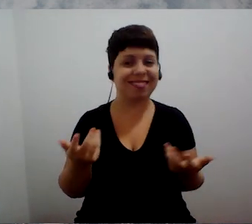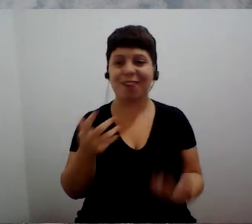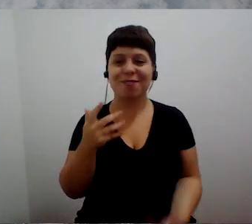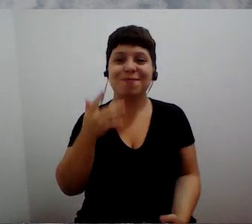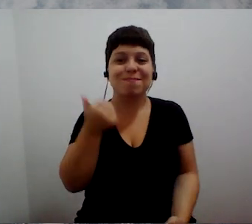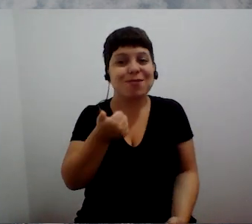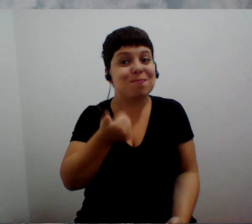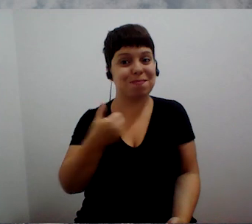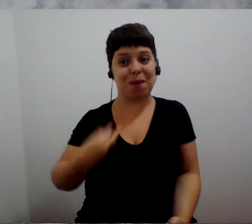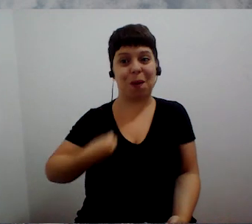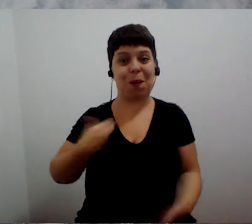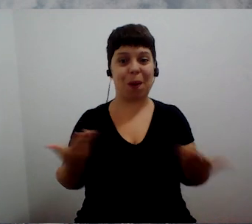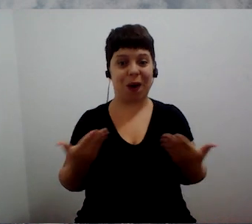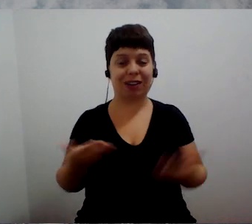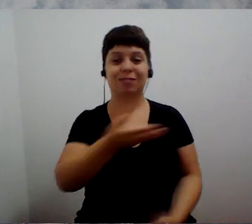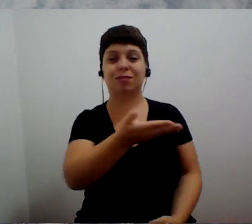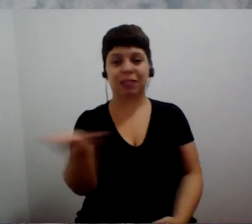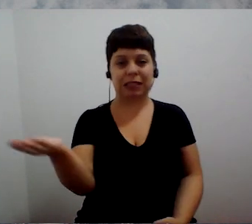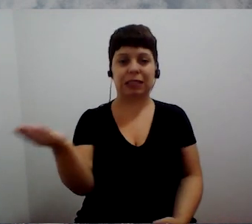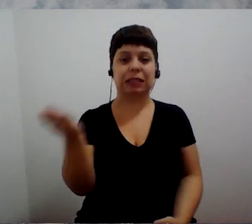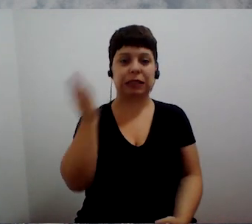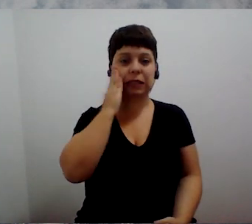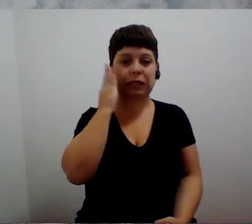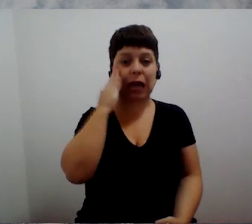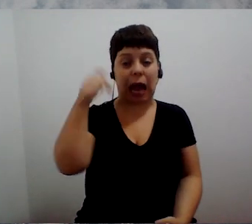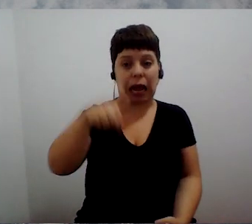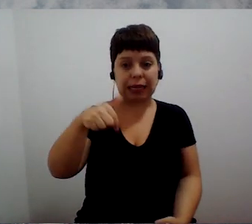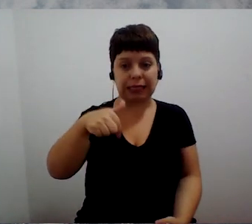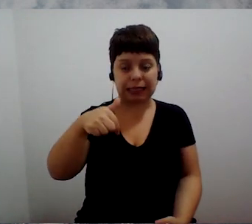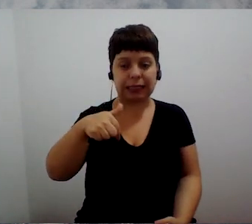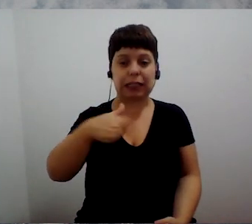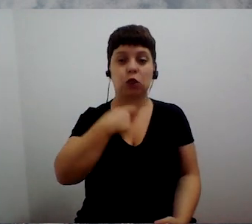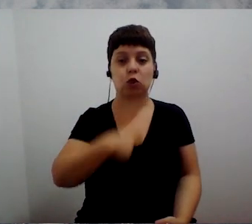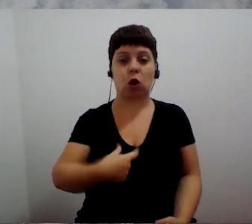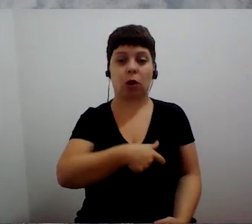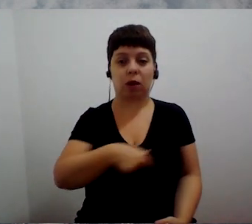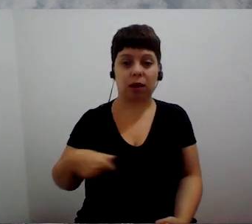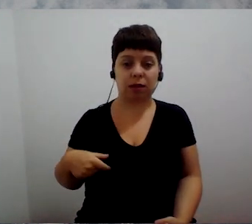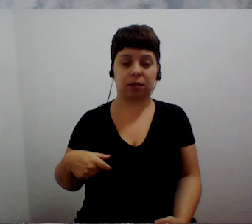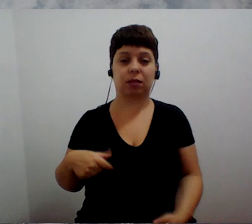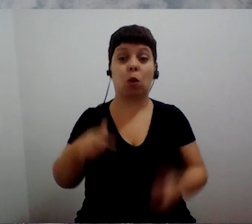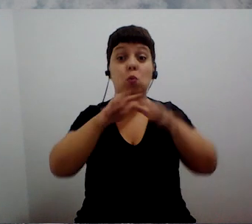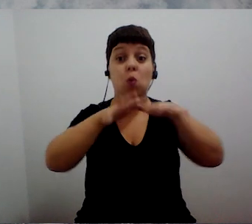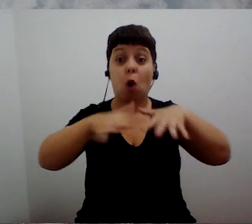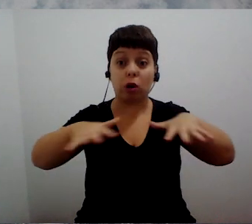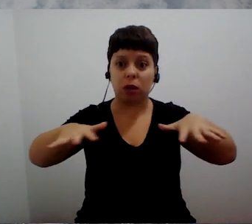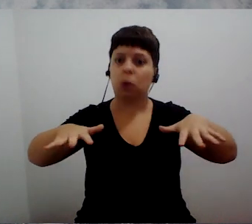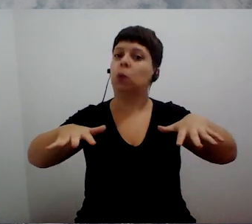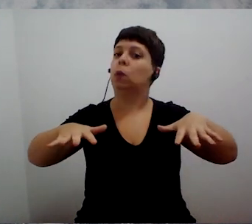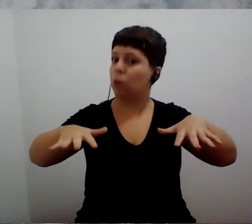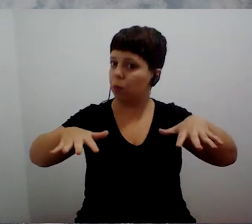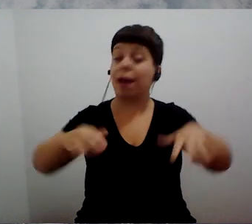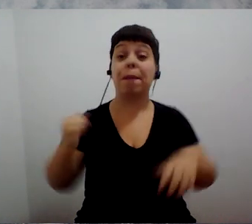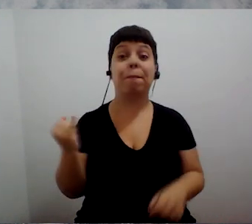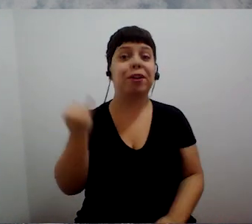you. As all of you would know, in Norway, the ocean plays a very core part of